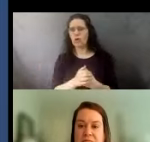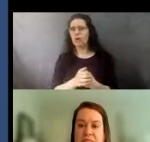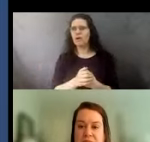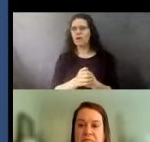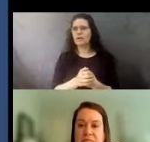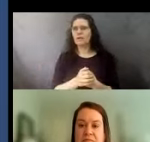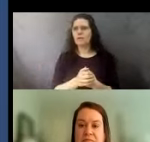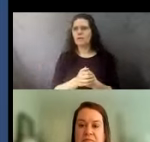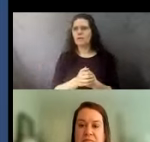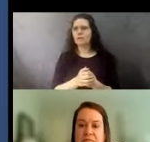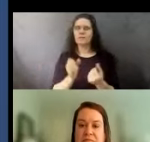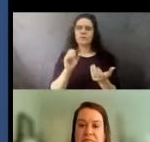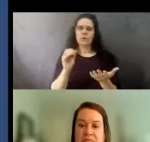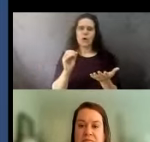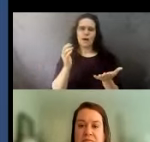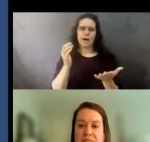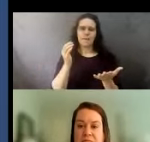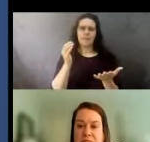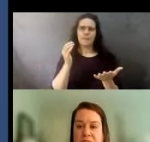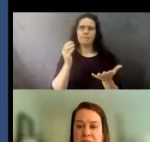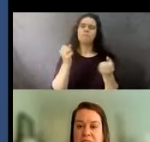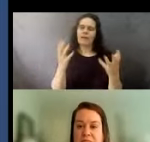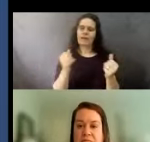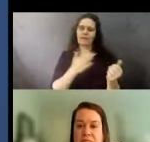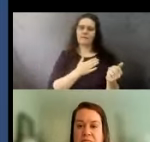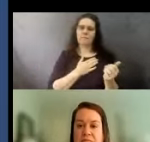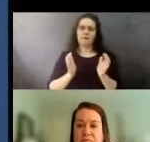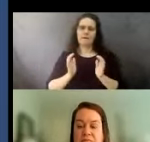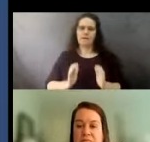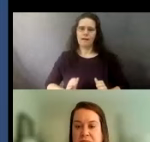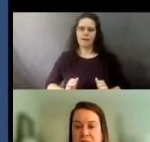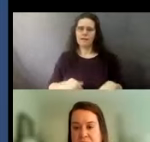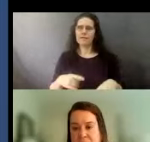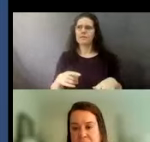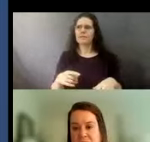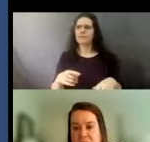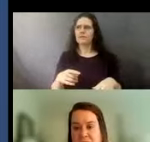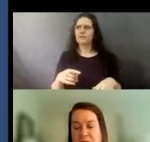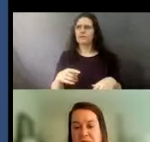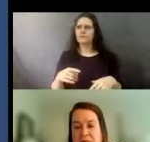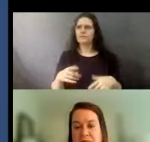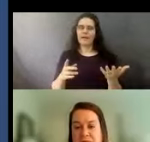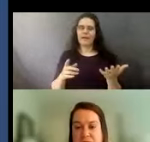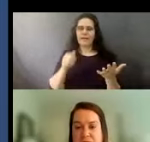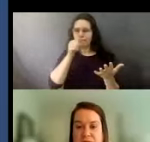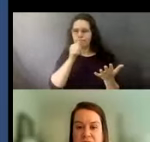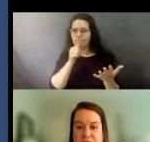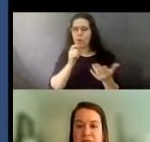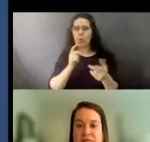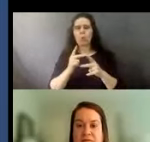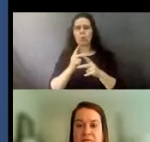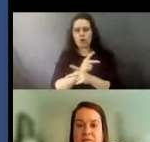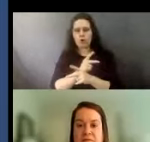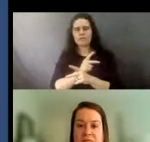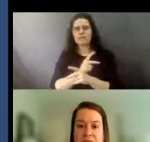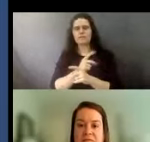I know that I have had a lot of clients who the pandemic has either caused or exacerbated mental